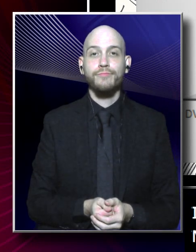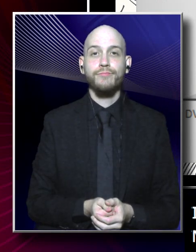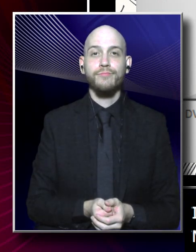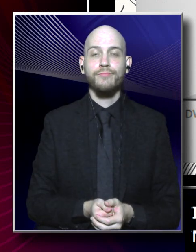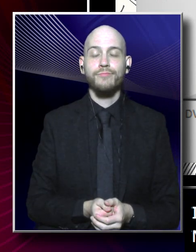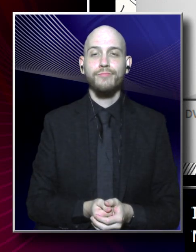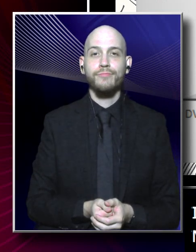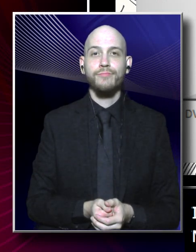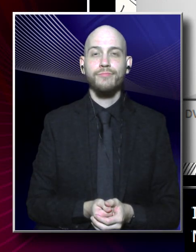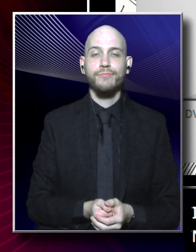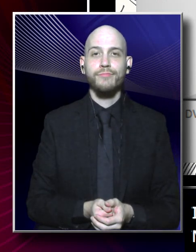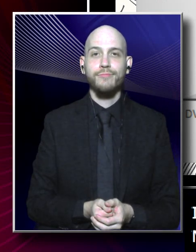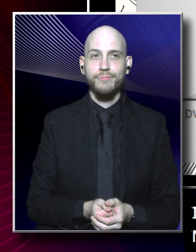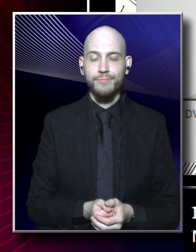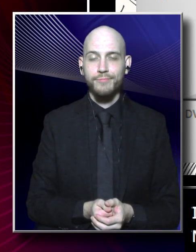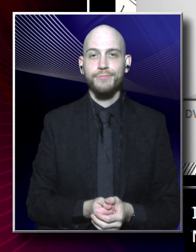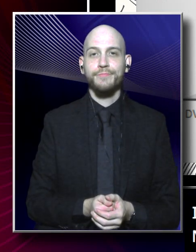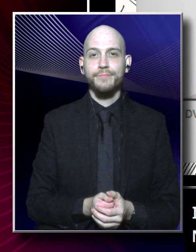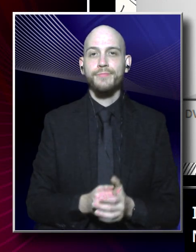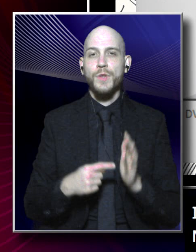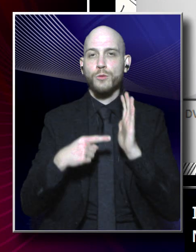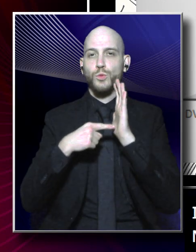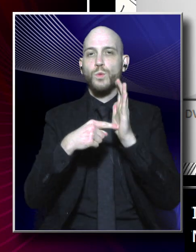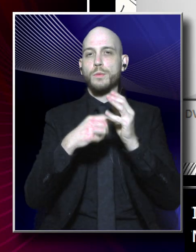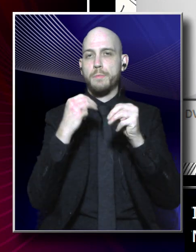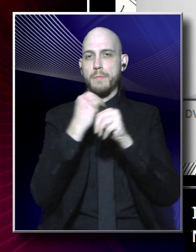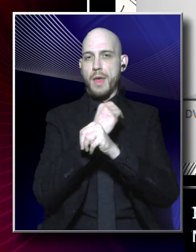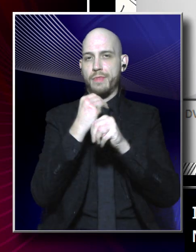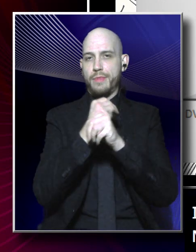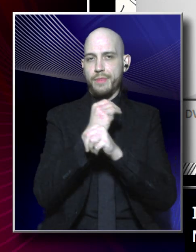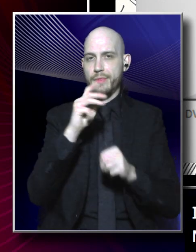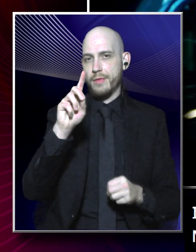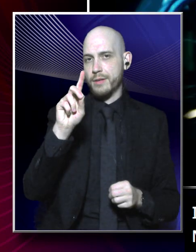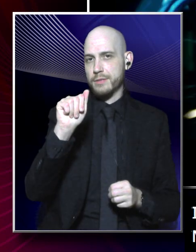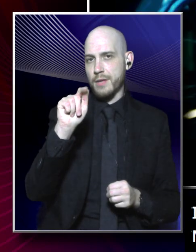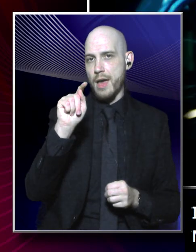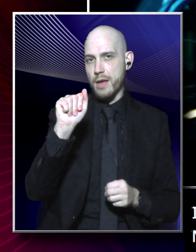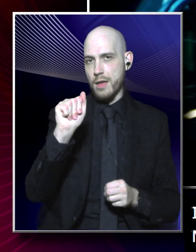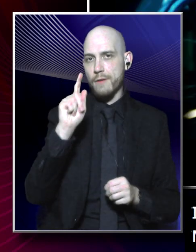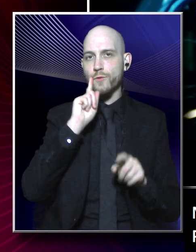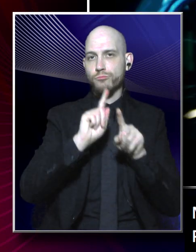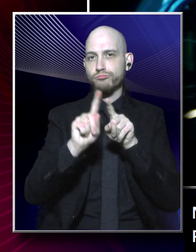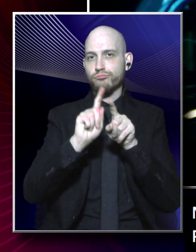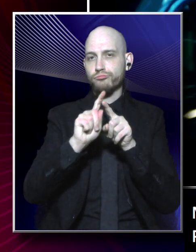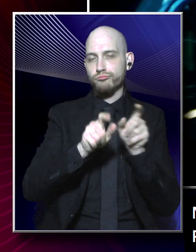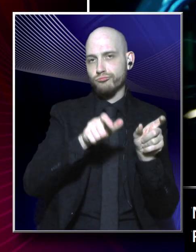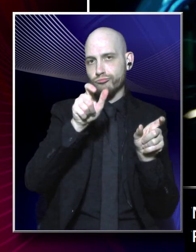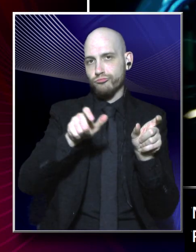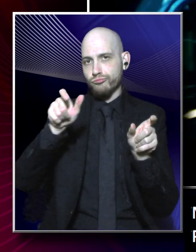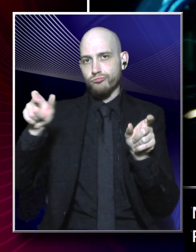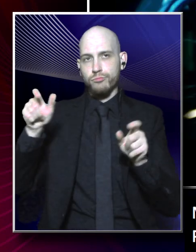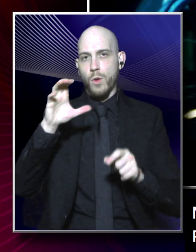Our next slide is the math data for our regional co-ops.